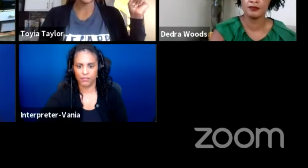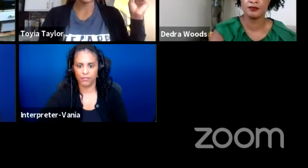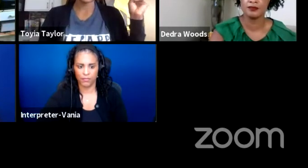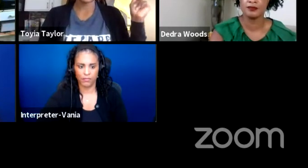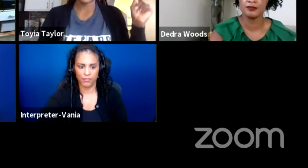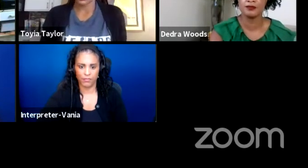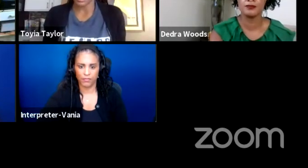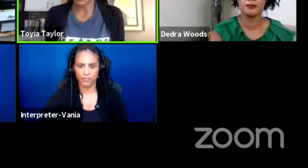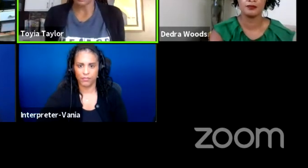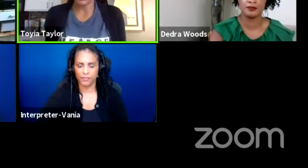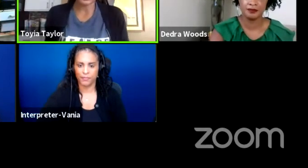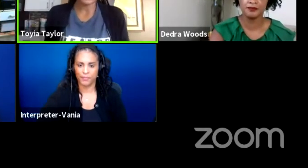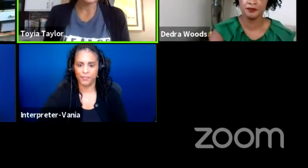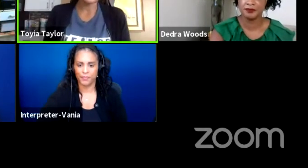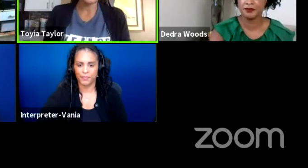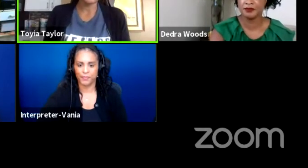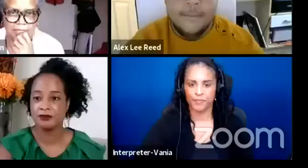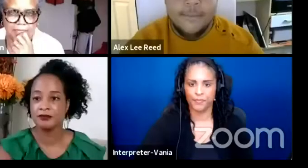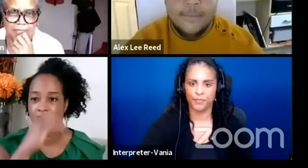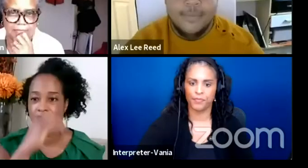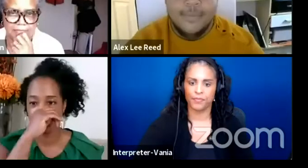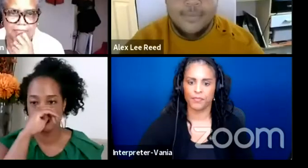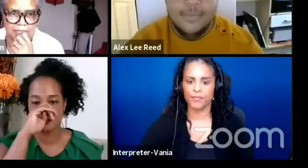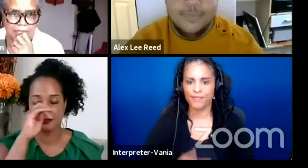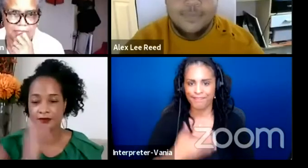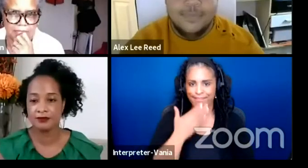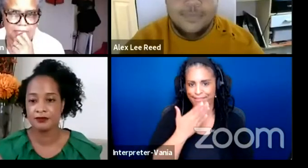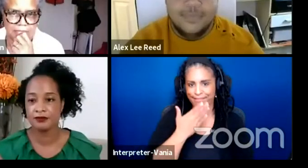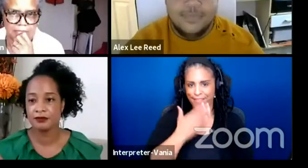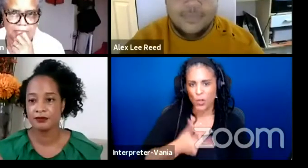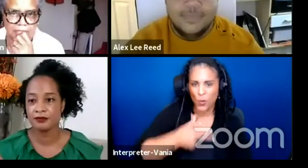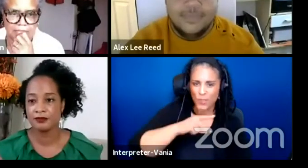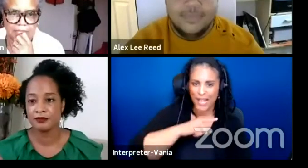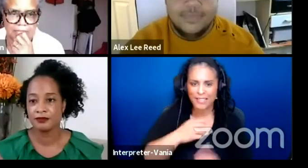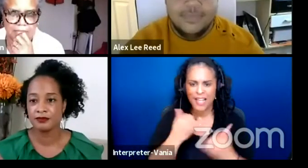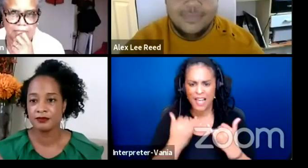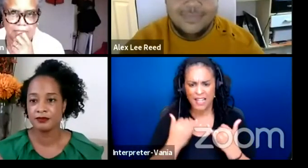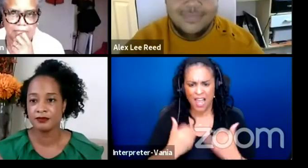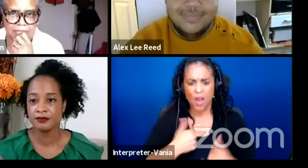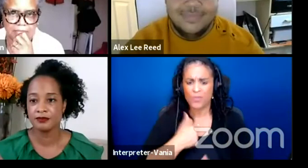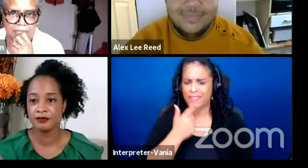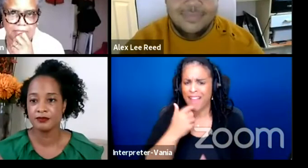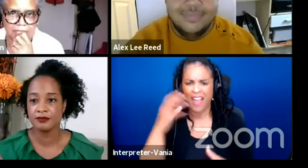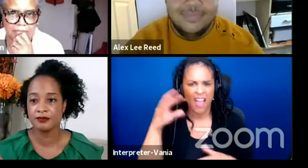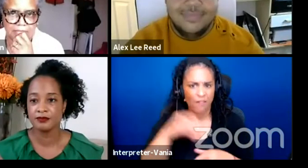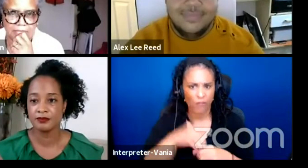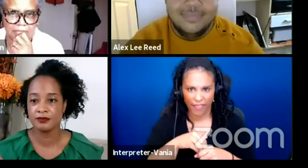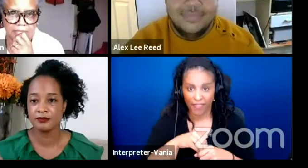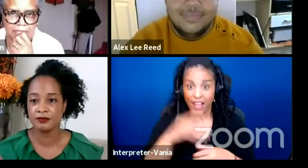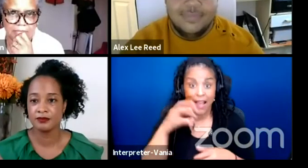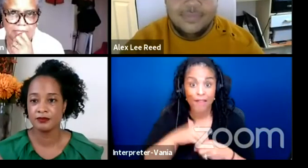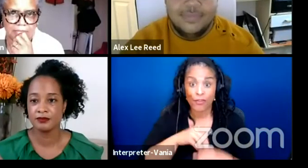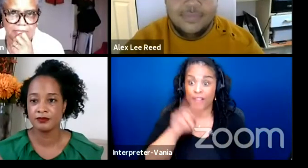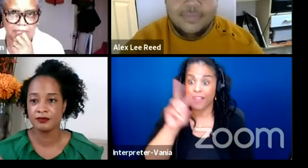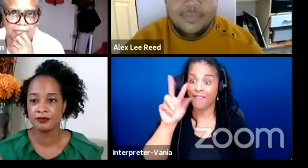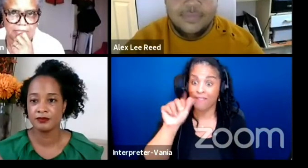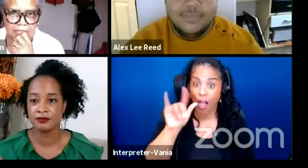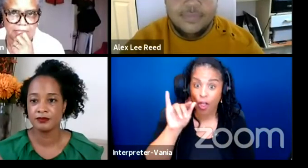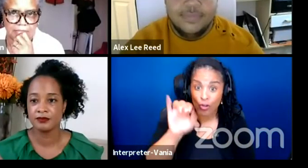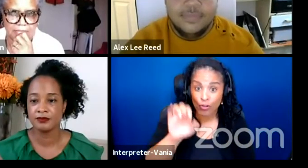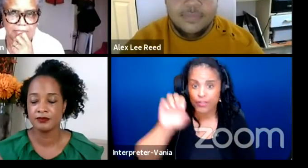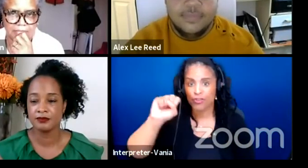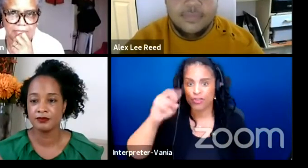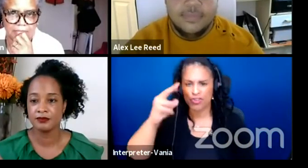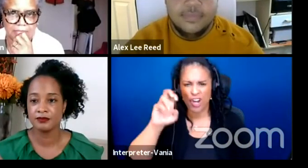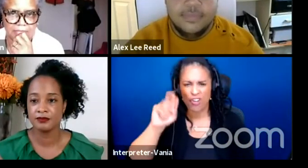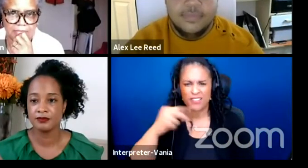Thank you. I'll go next. I would say it's everything Valerie and Sharon said in